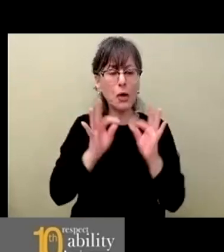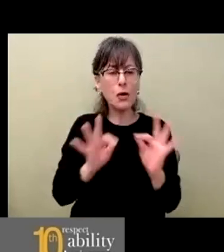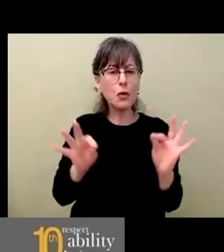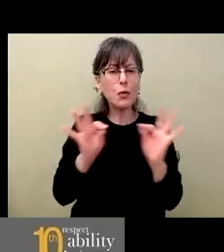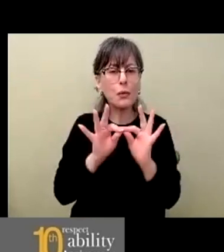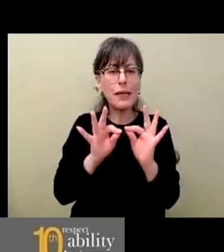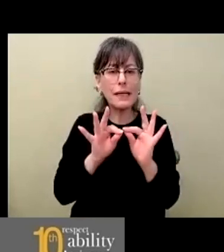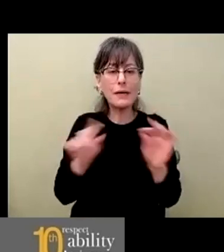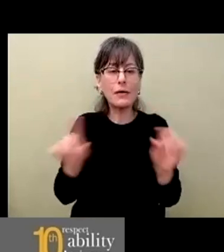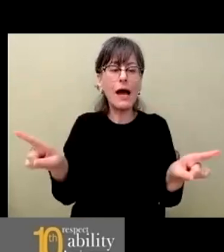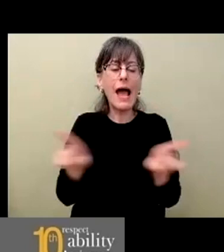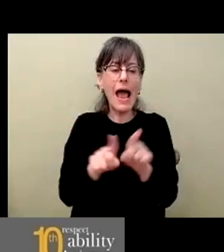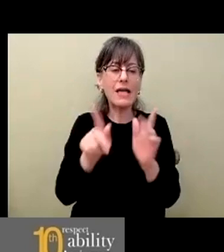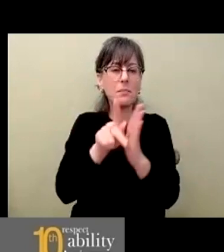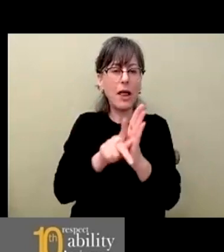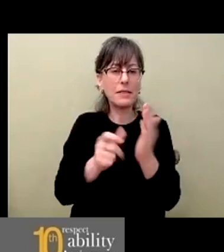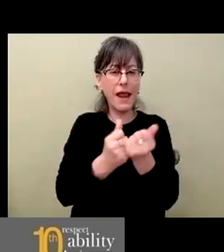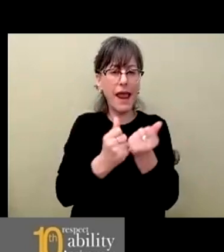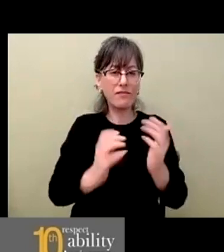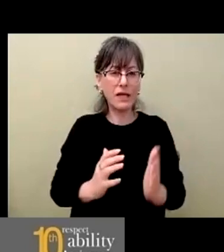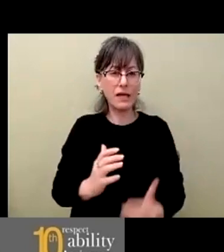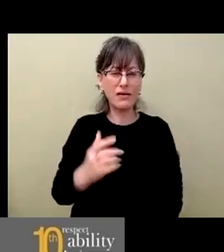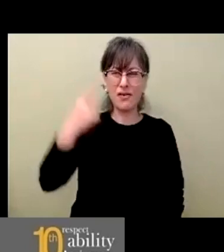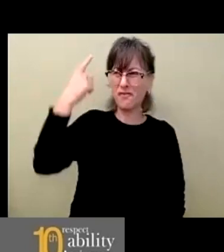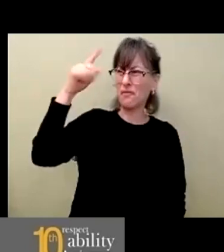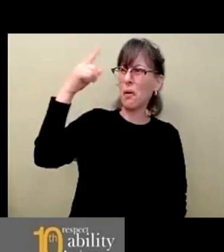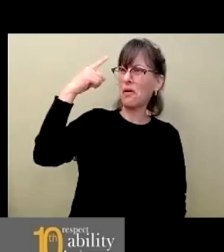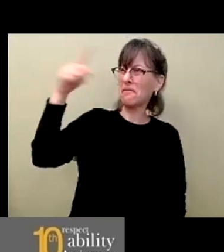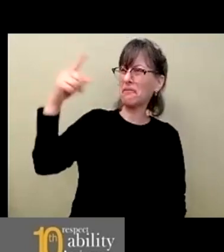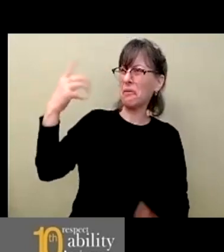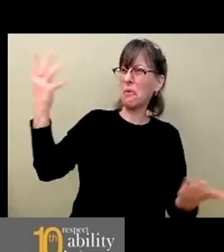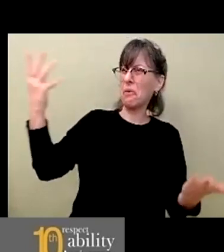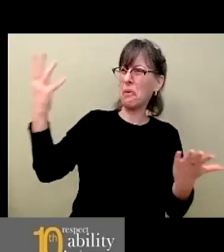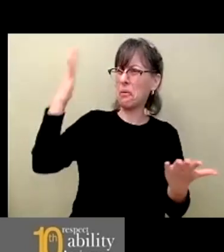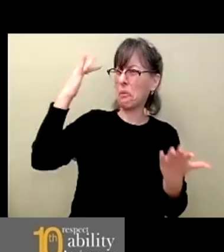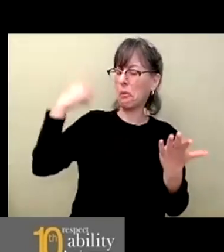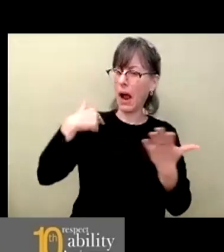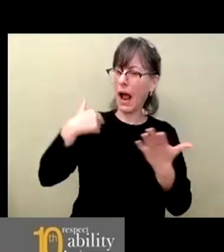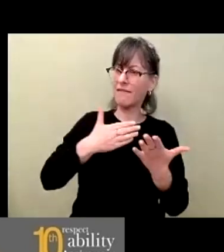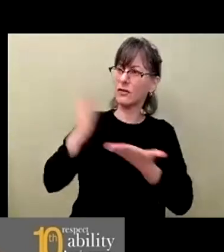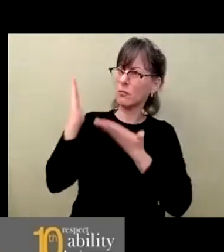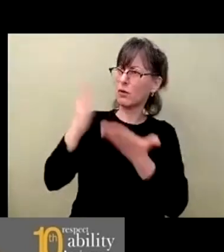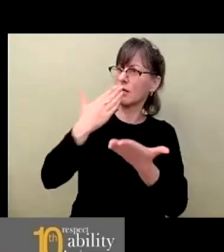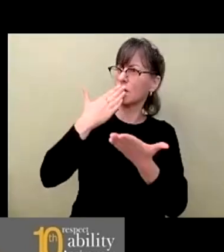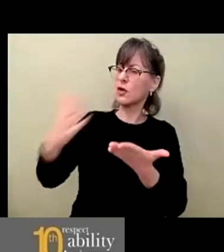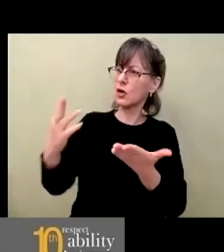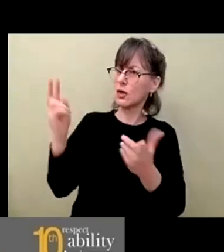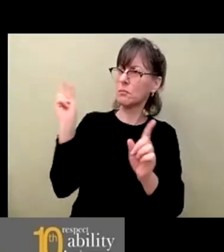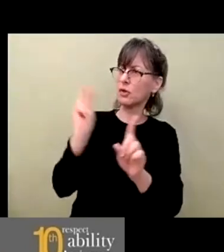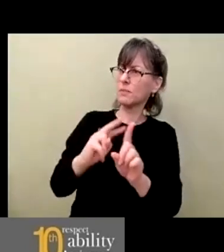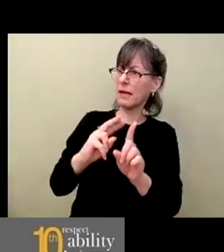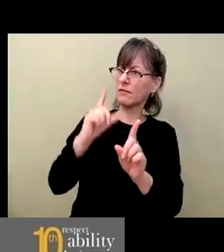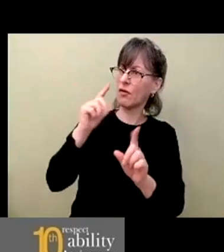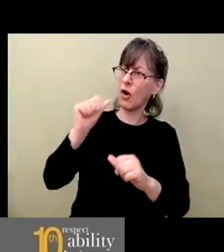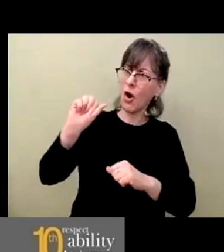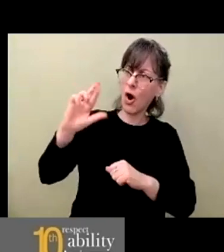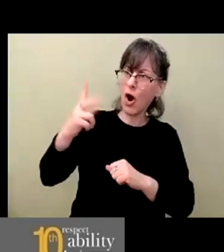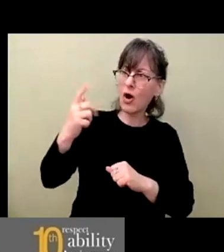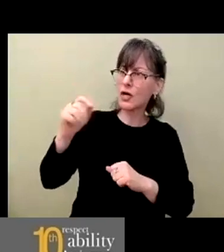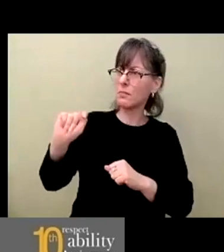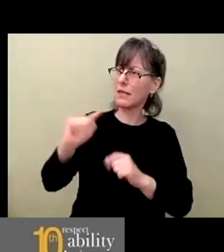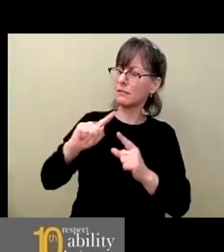policy advocate. And you might say, well, why? It's all about bringing the best argument to the table, right? But the answer is